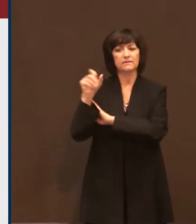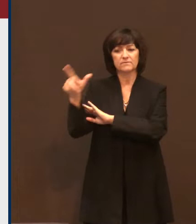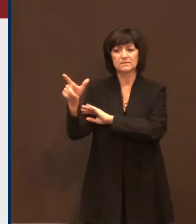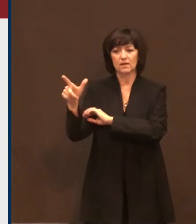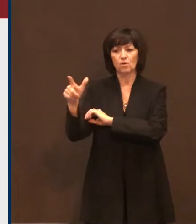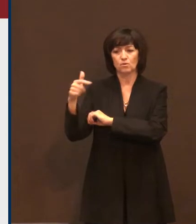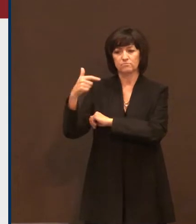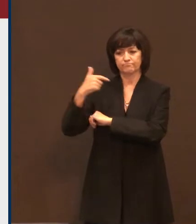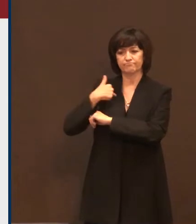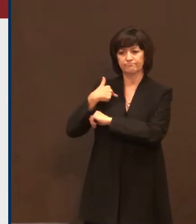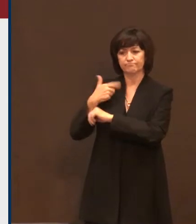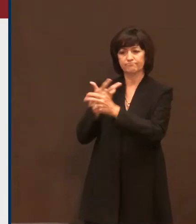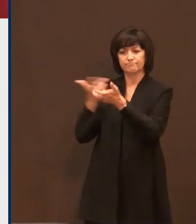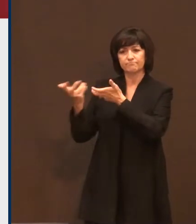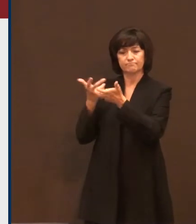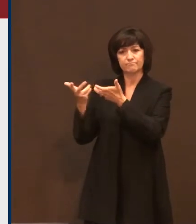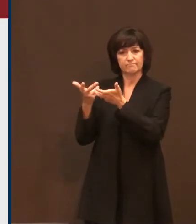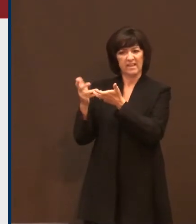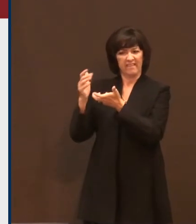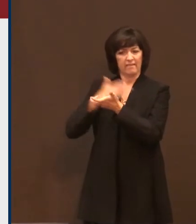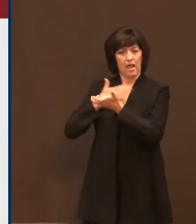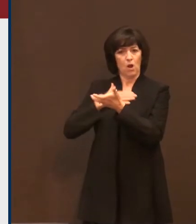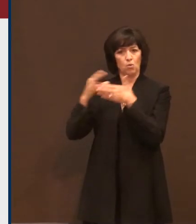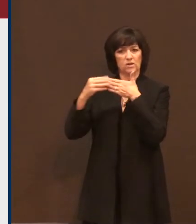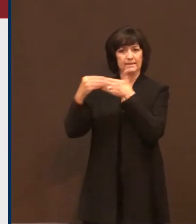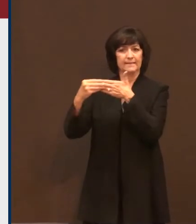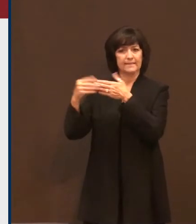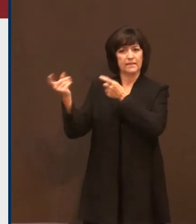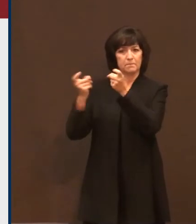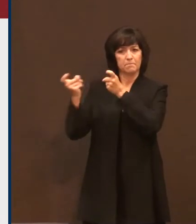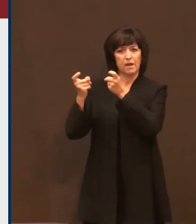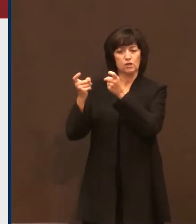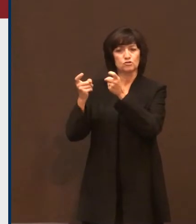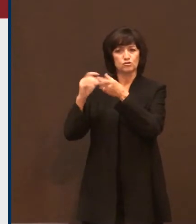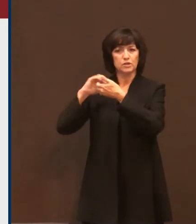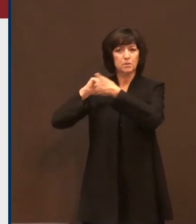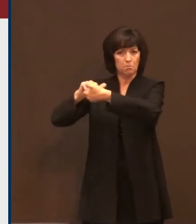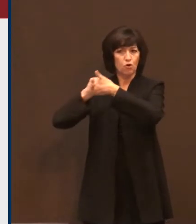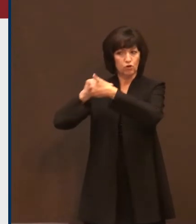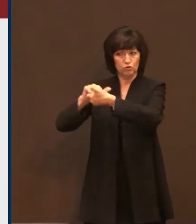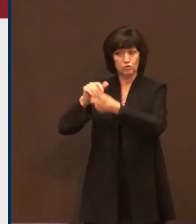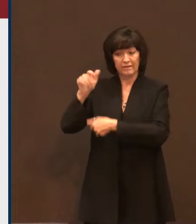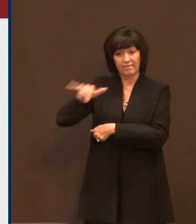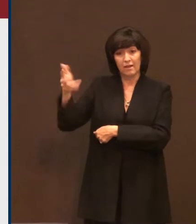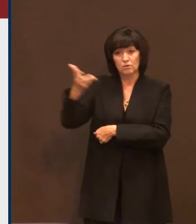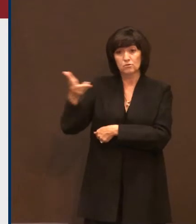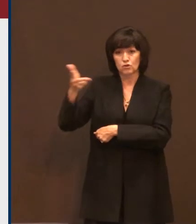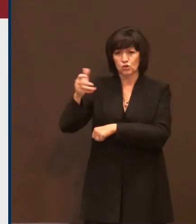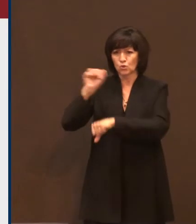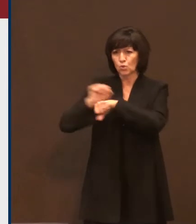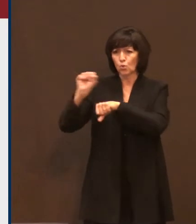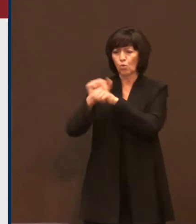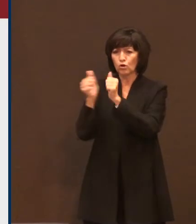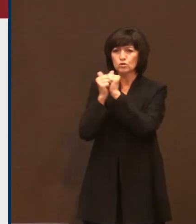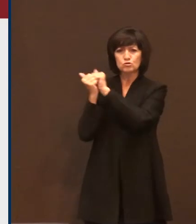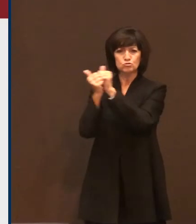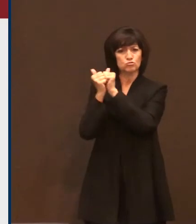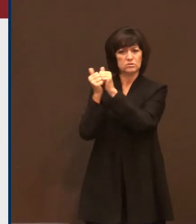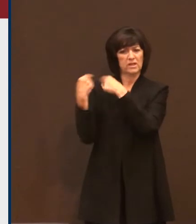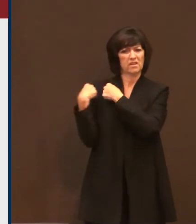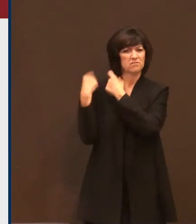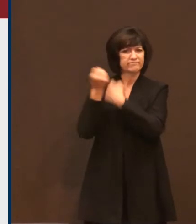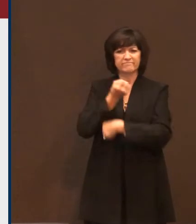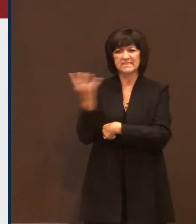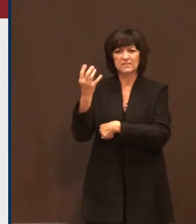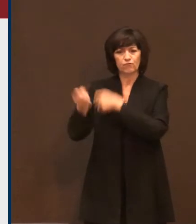lead managing partner. So our 3 entities have been working together now for several years. We have a leadership council that involves many,